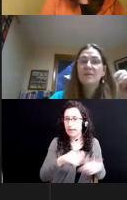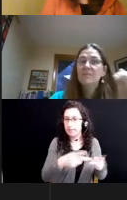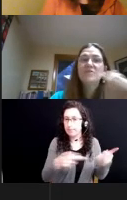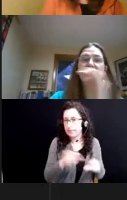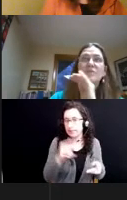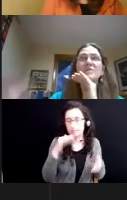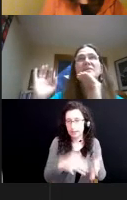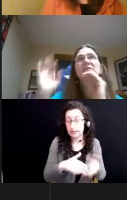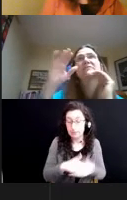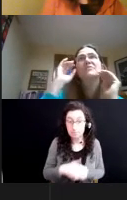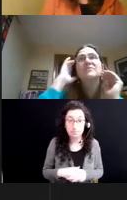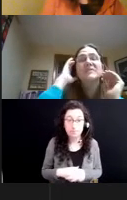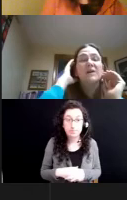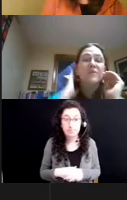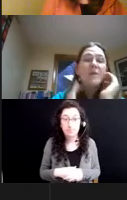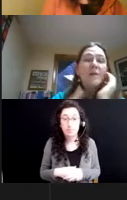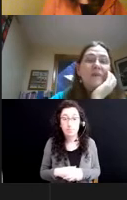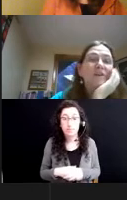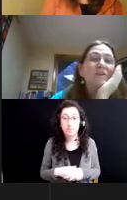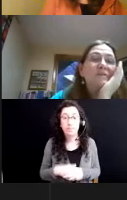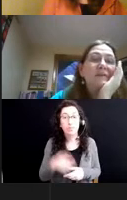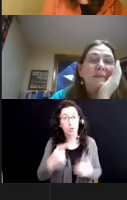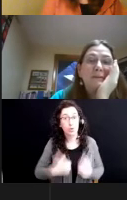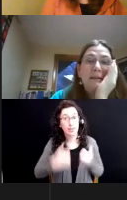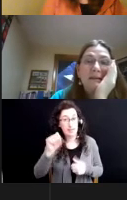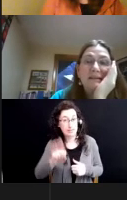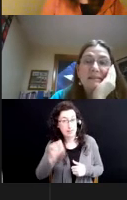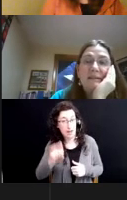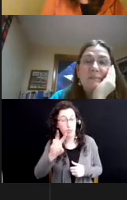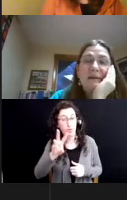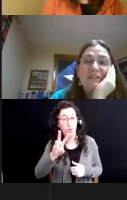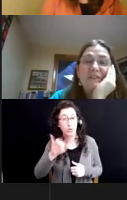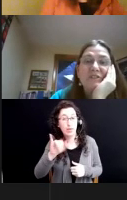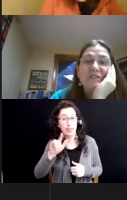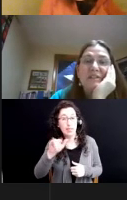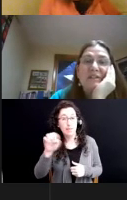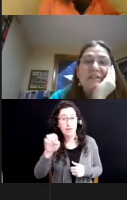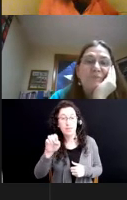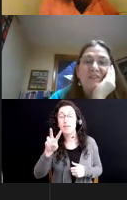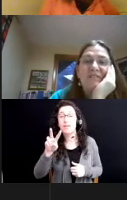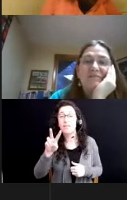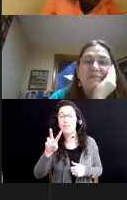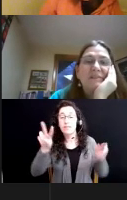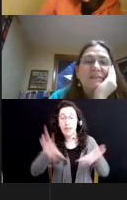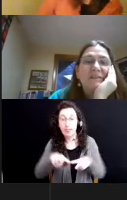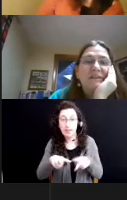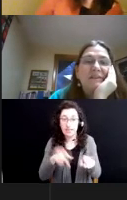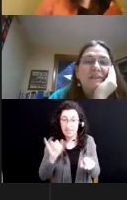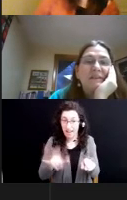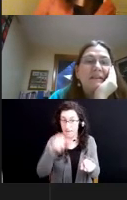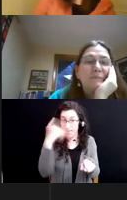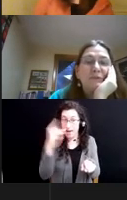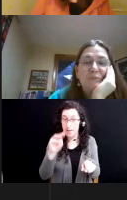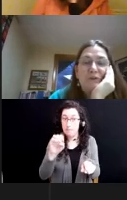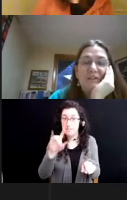This is something that most of you, particularly if you move south in the Willamette Valley, you're going to find black medic. It's in a lot of pastures. It's pretty tough.